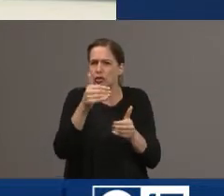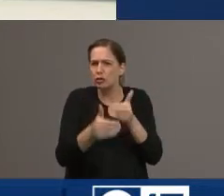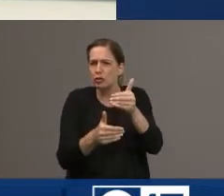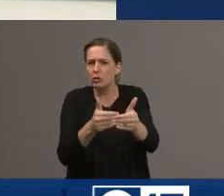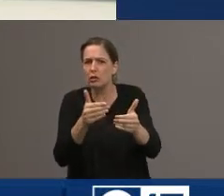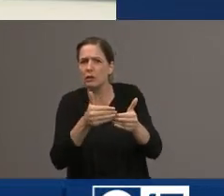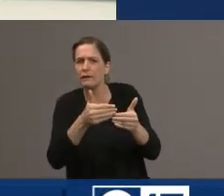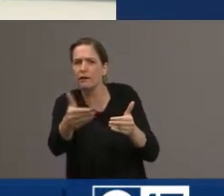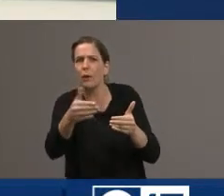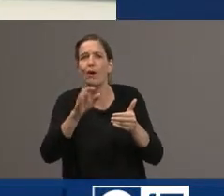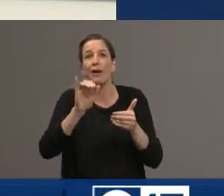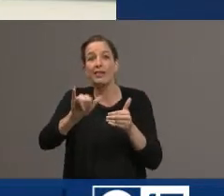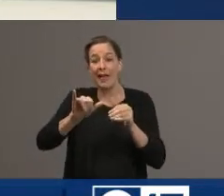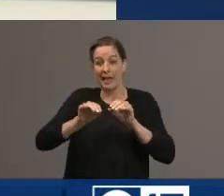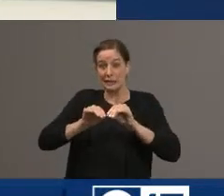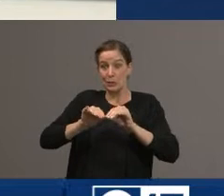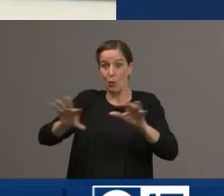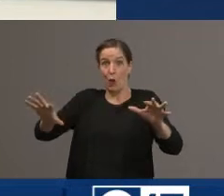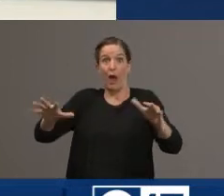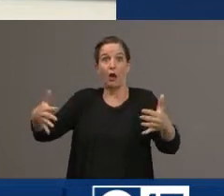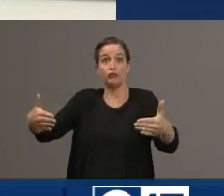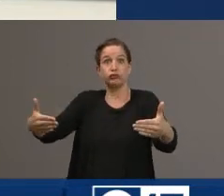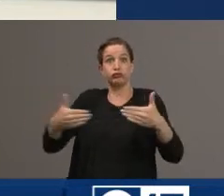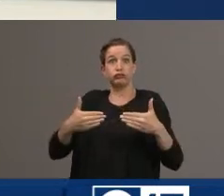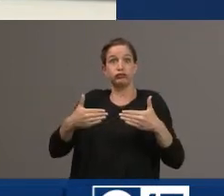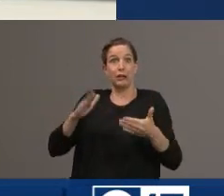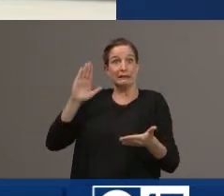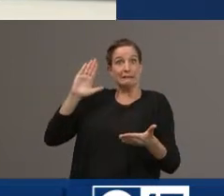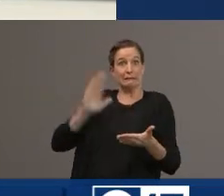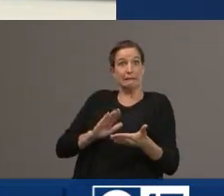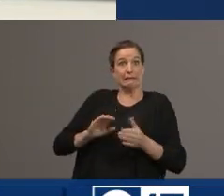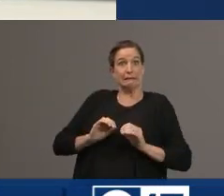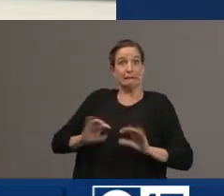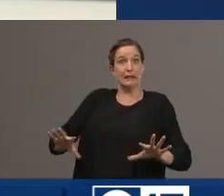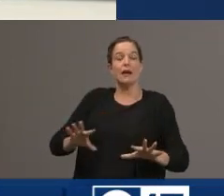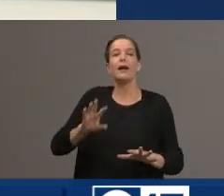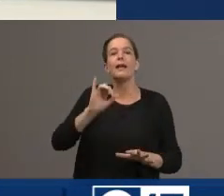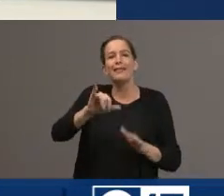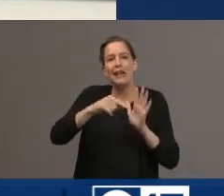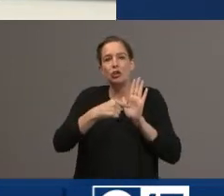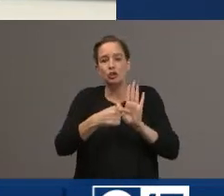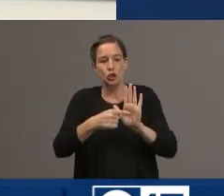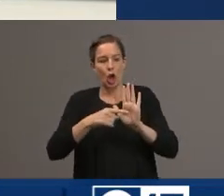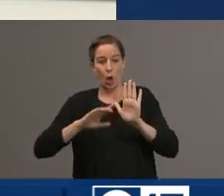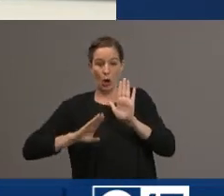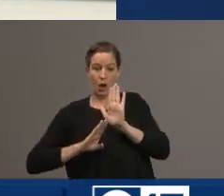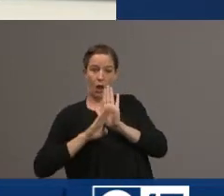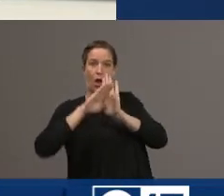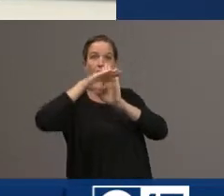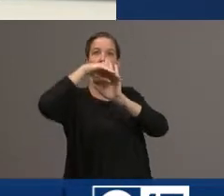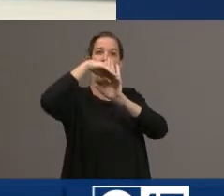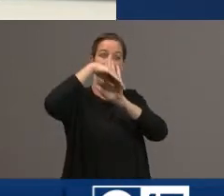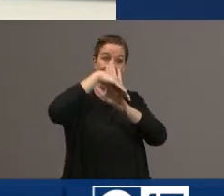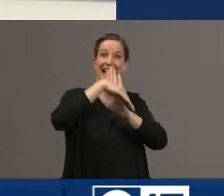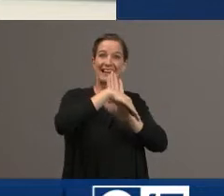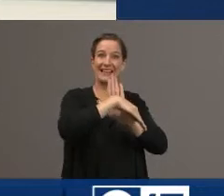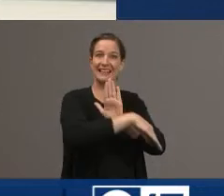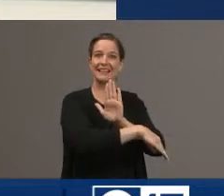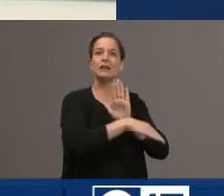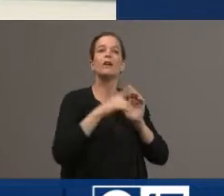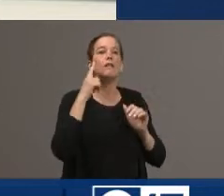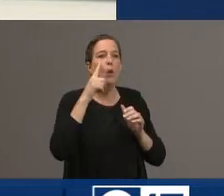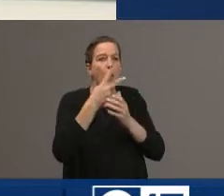spread, and that's the downward trajectory on symptoms That's both influenza-like